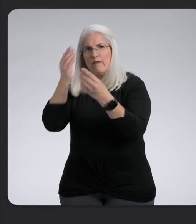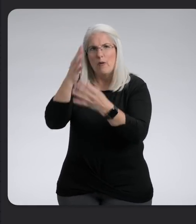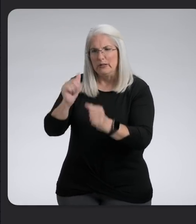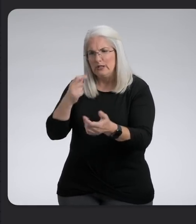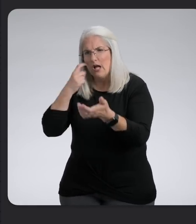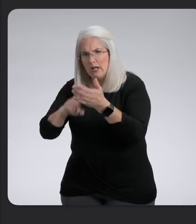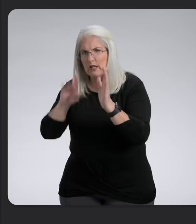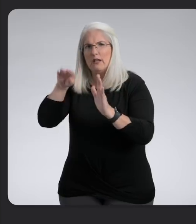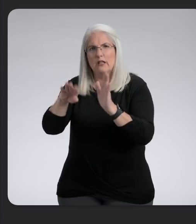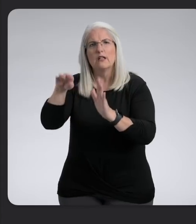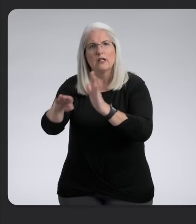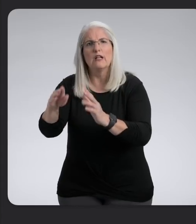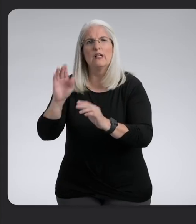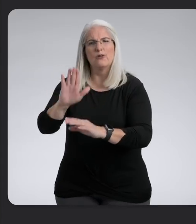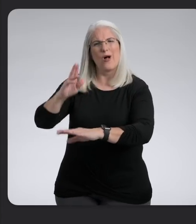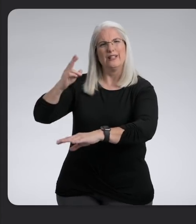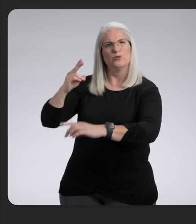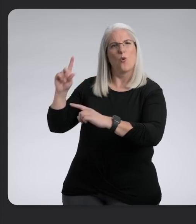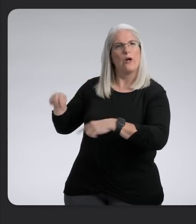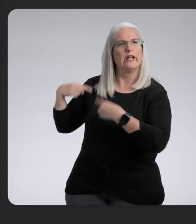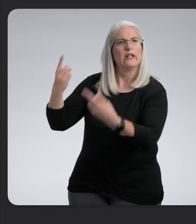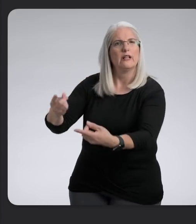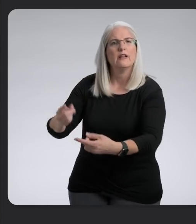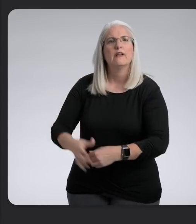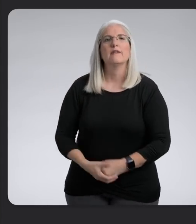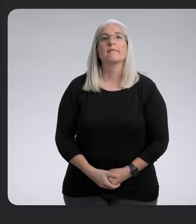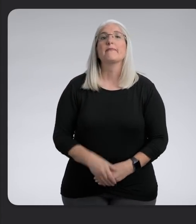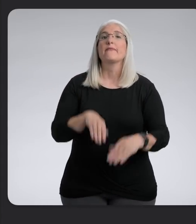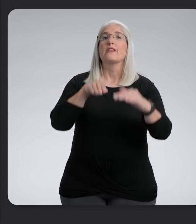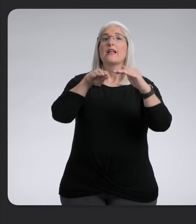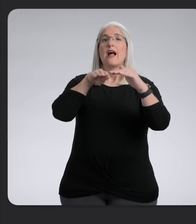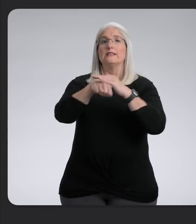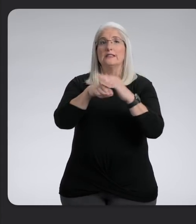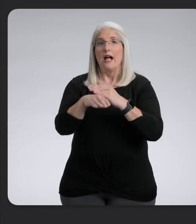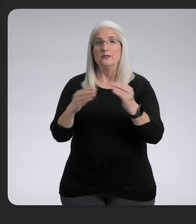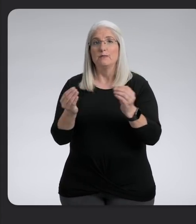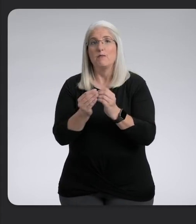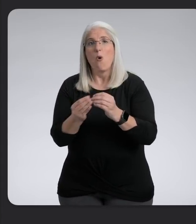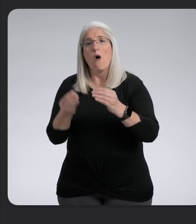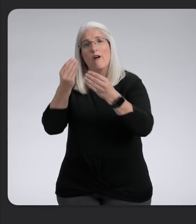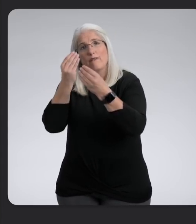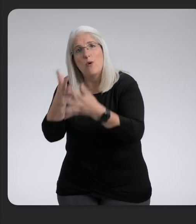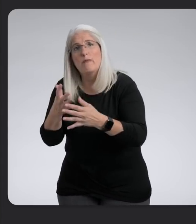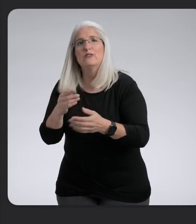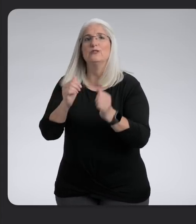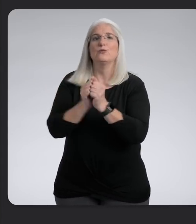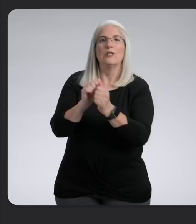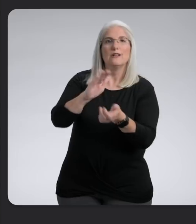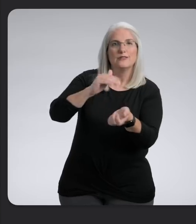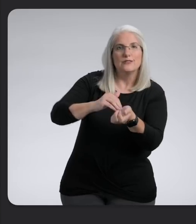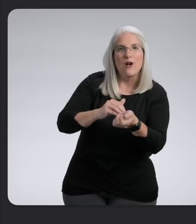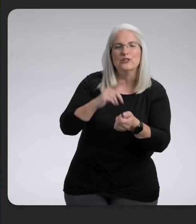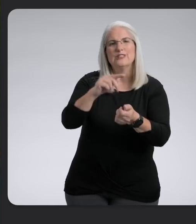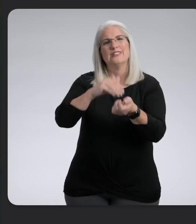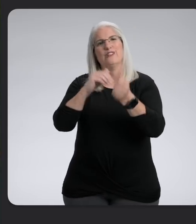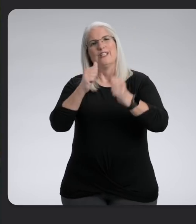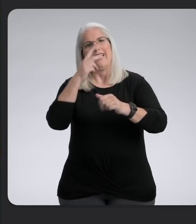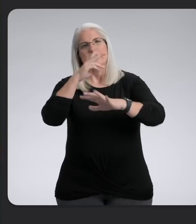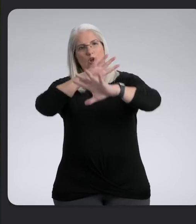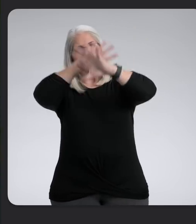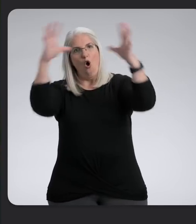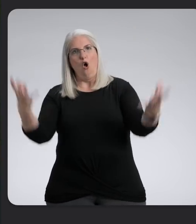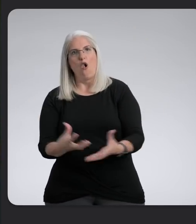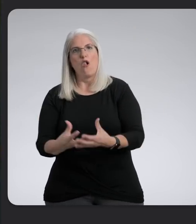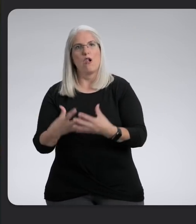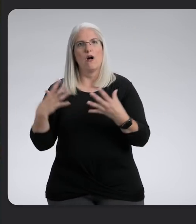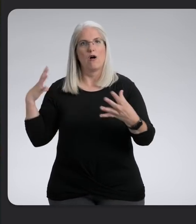rate. Access to this information helps give your doctor a more complete view of your everyday health outside of the clinic. We're so